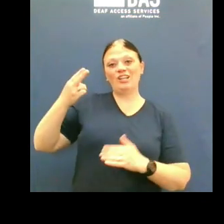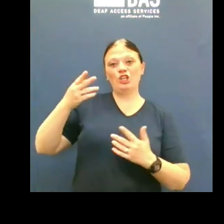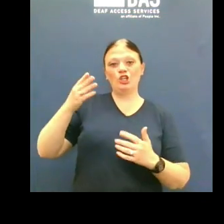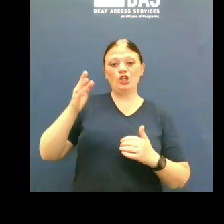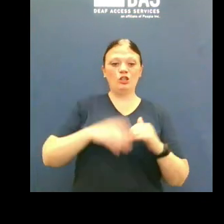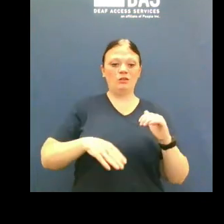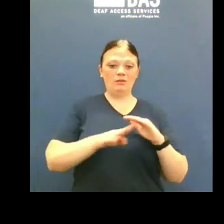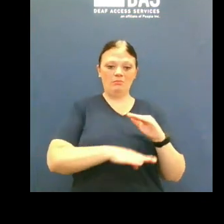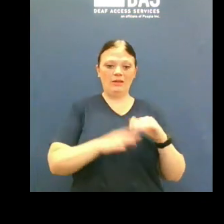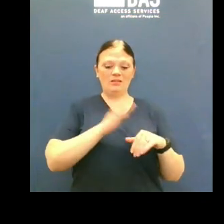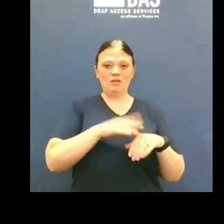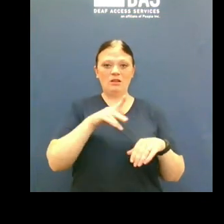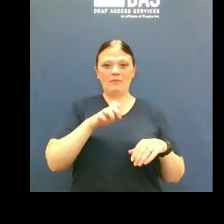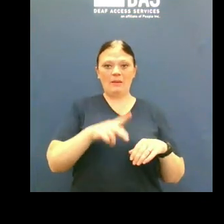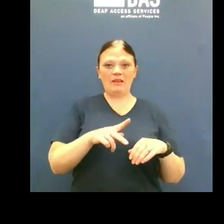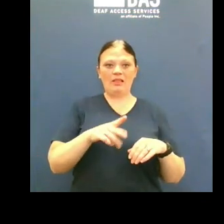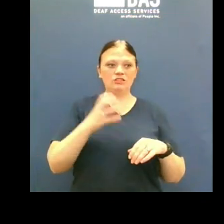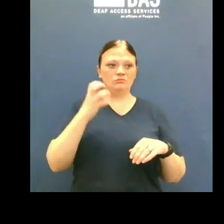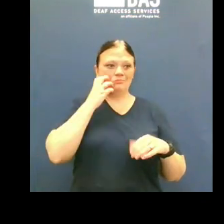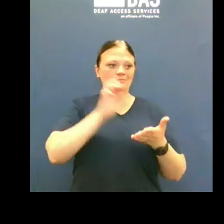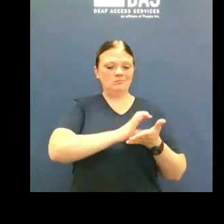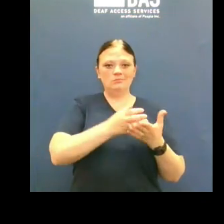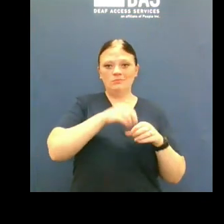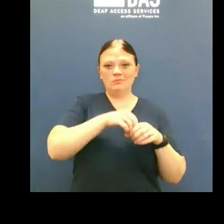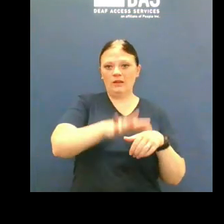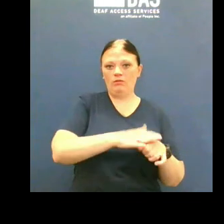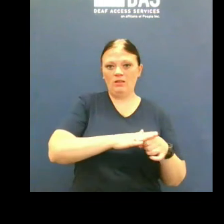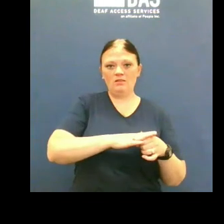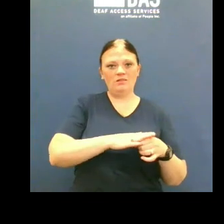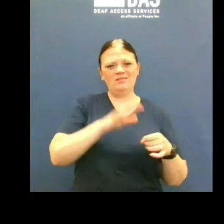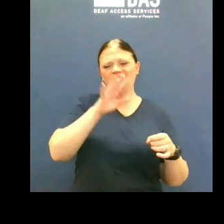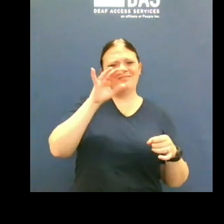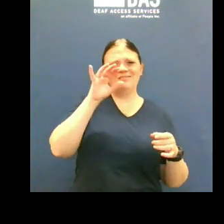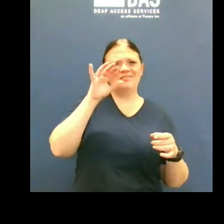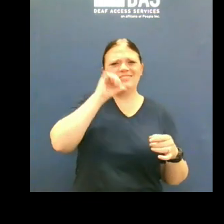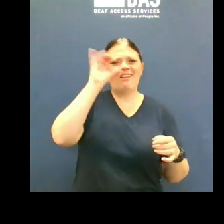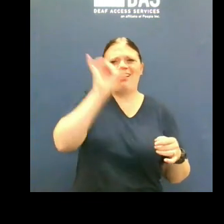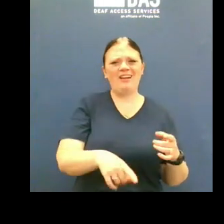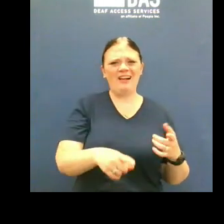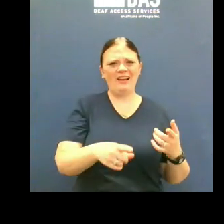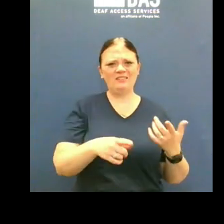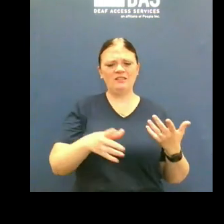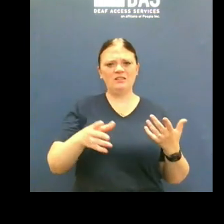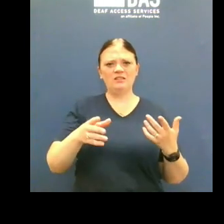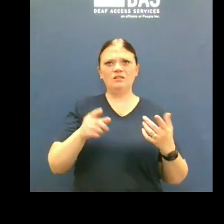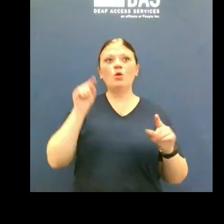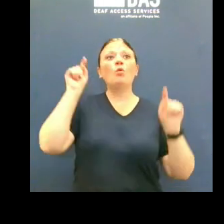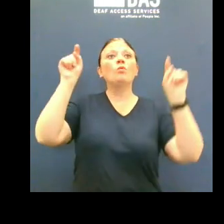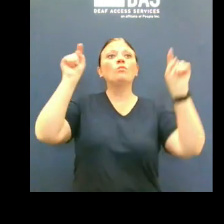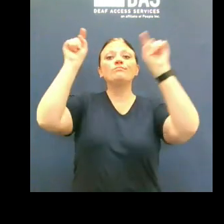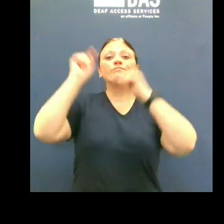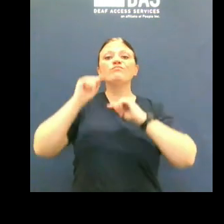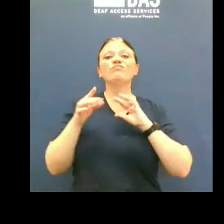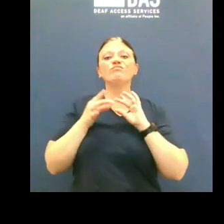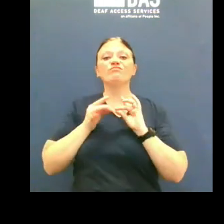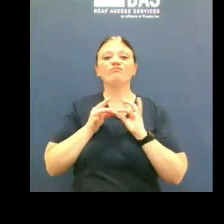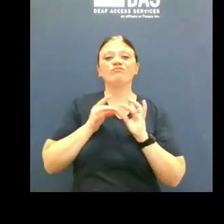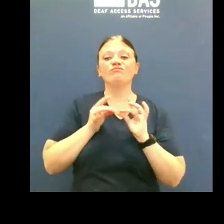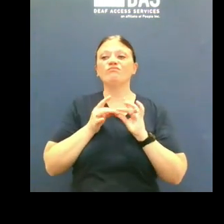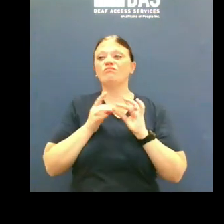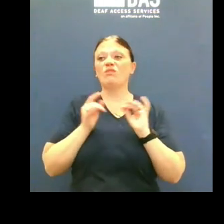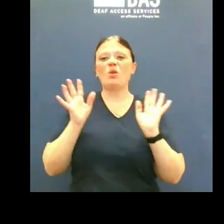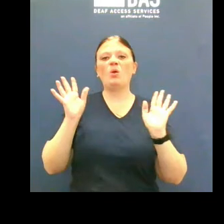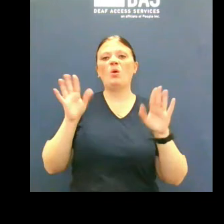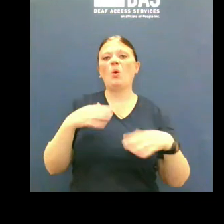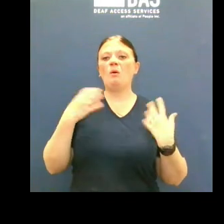the population density of that region, is not the case here. And so for those that are out there saying there has been an undue